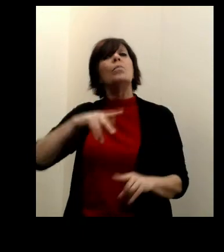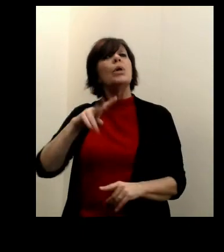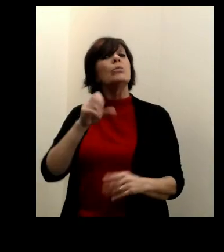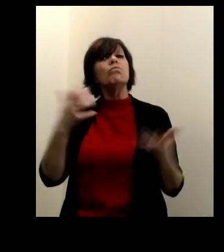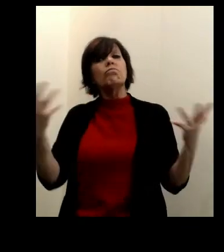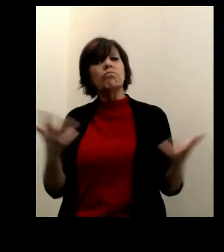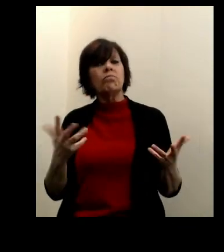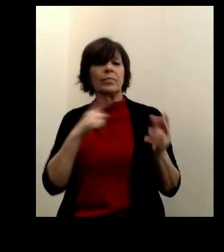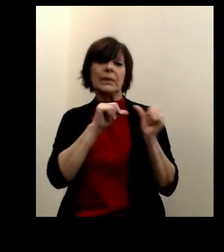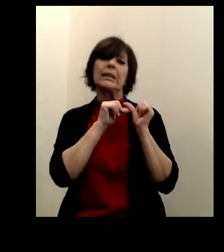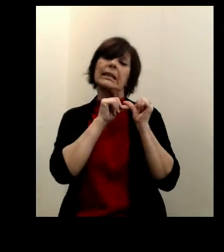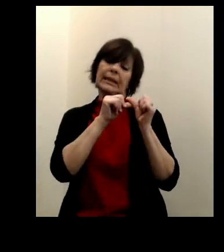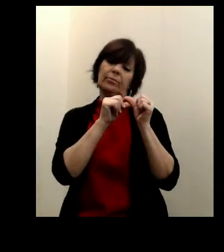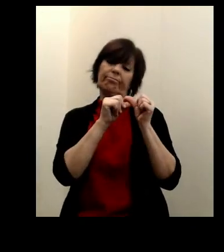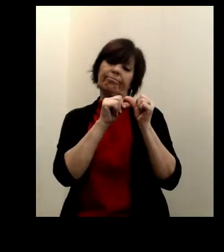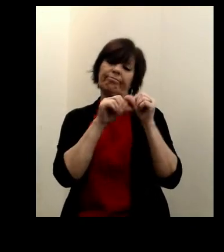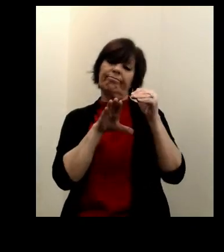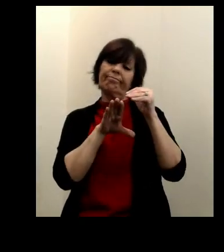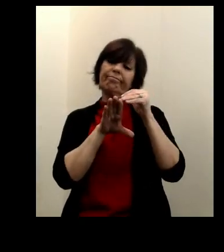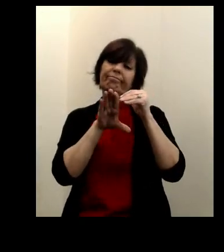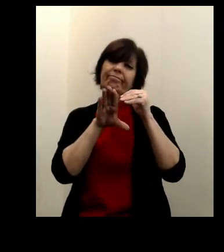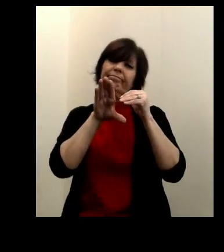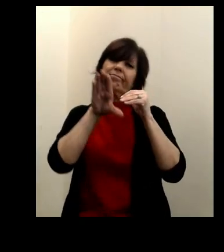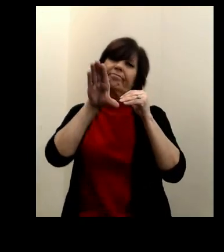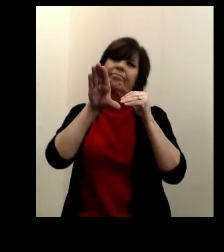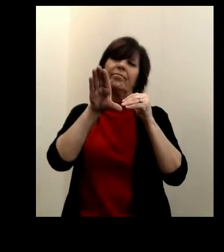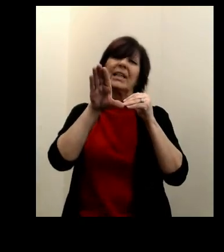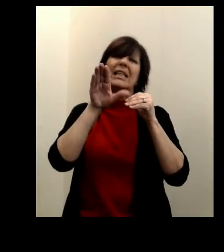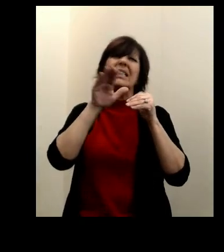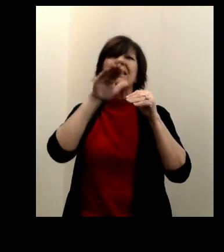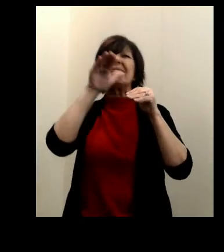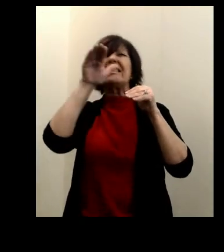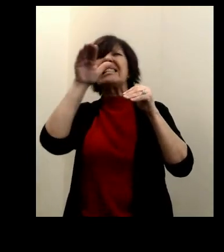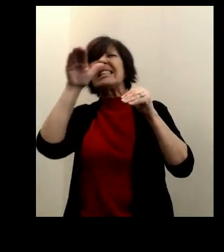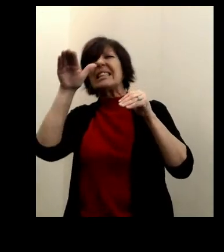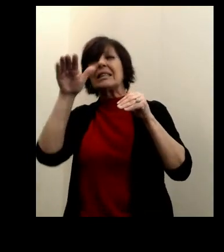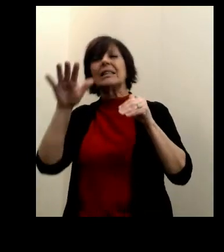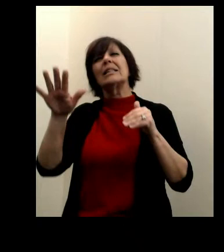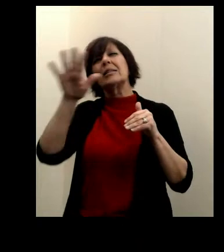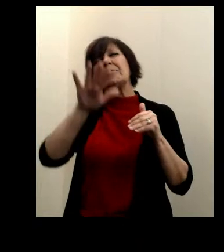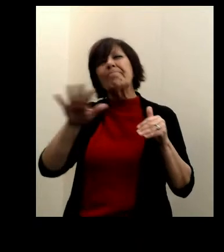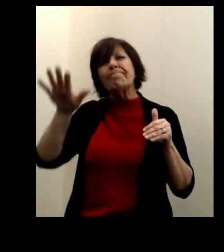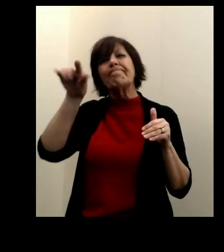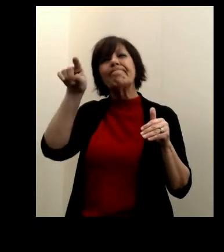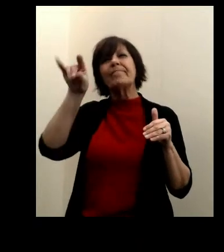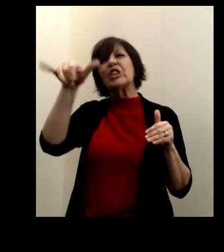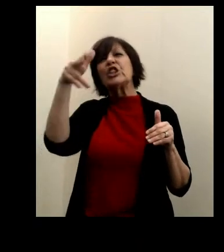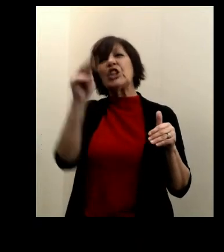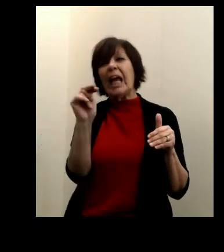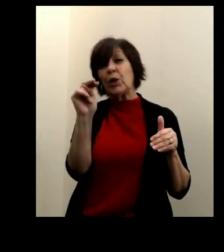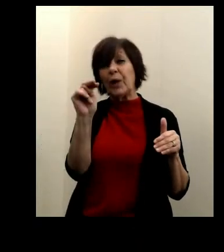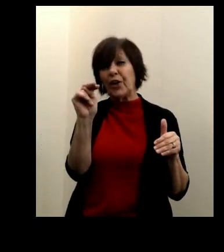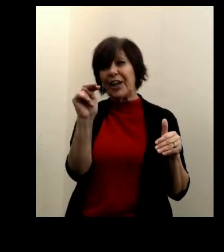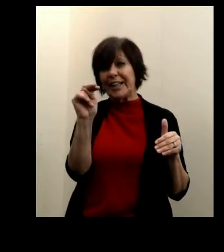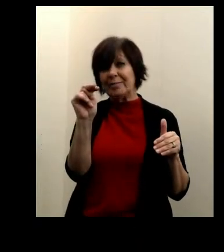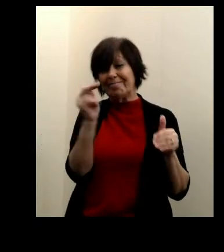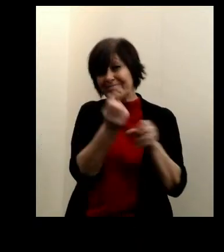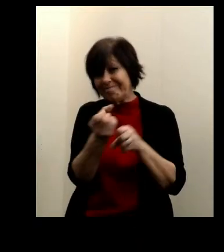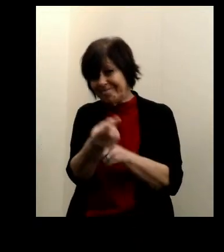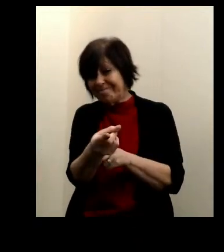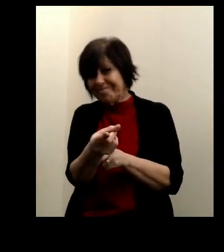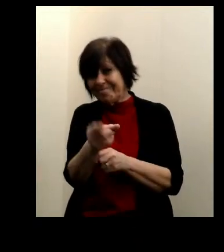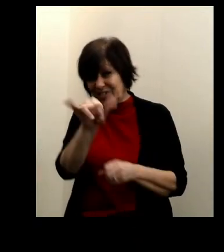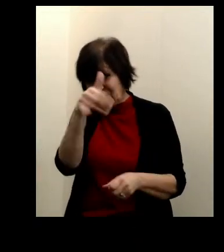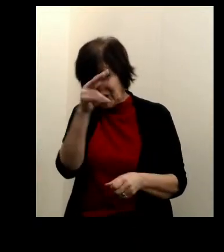it does continue to increase and doesn't really seem to level off until sometime in January 2021.